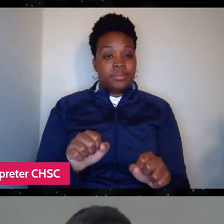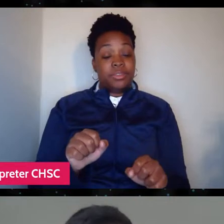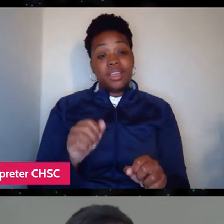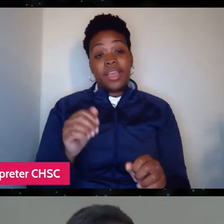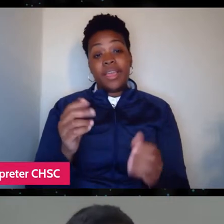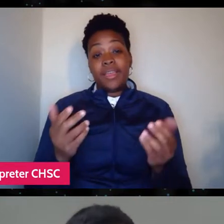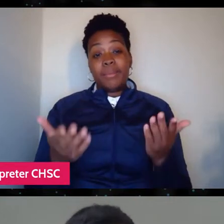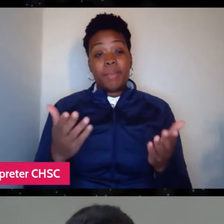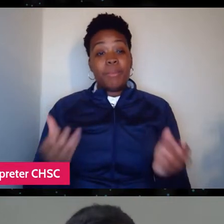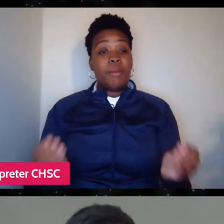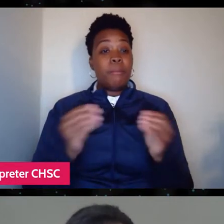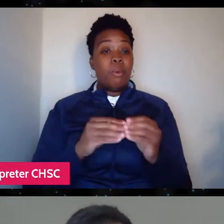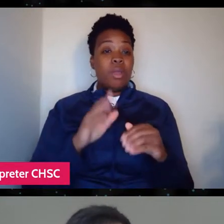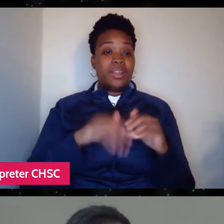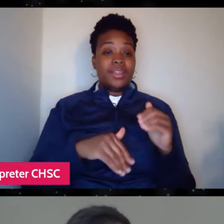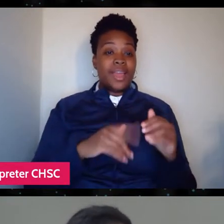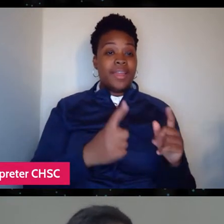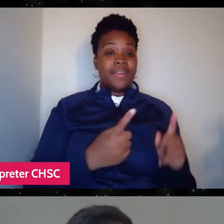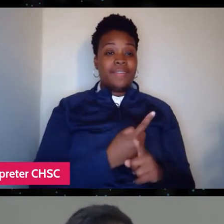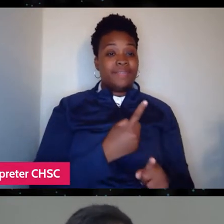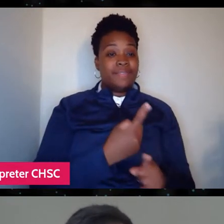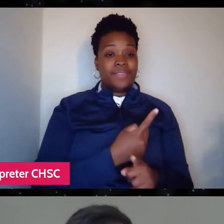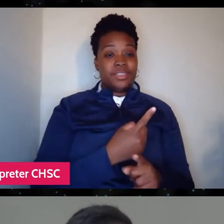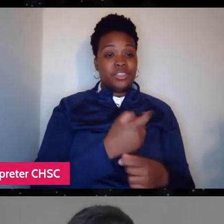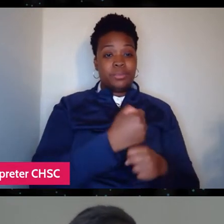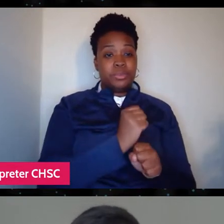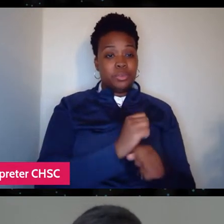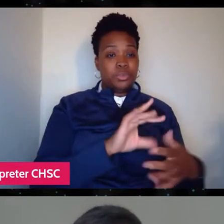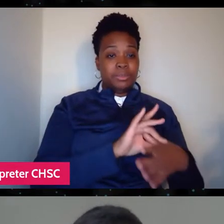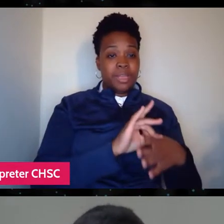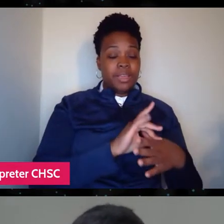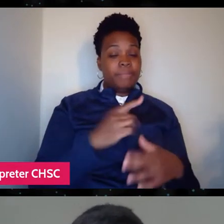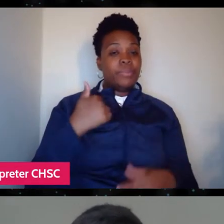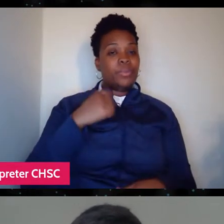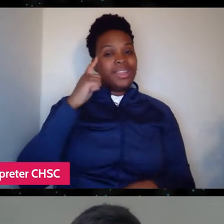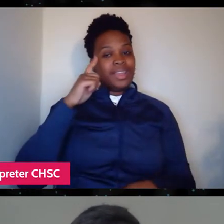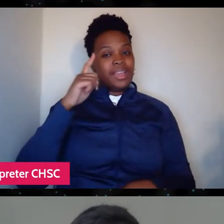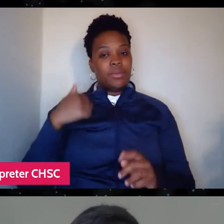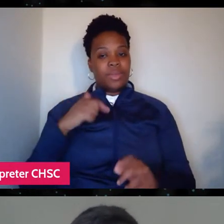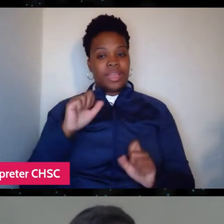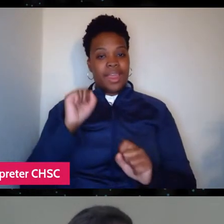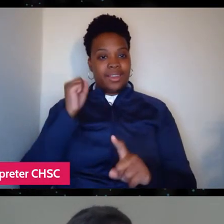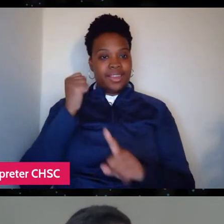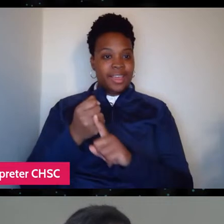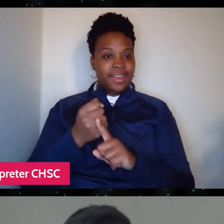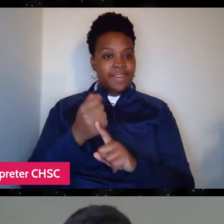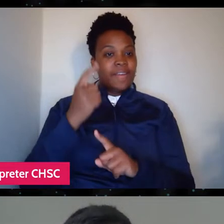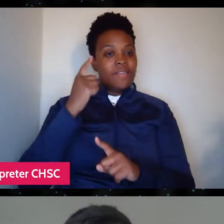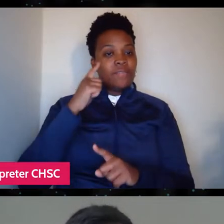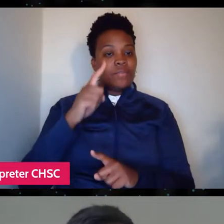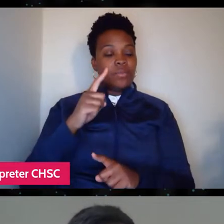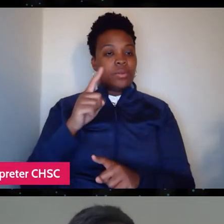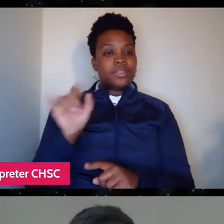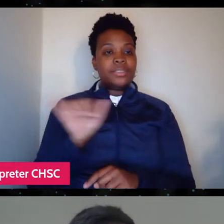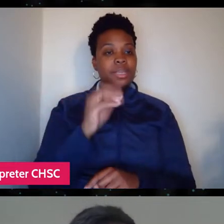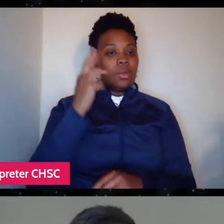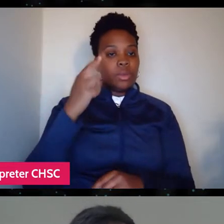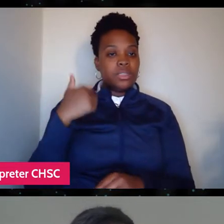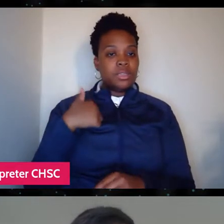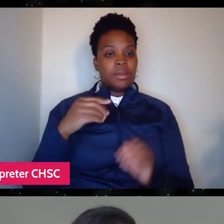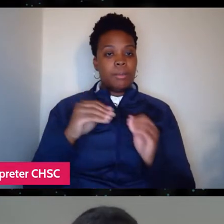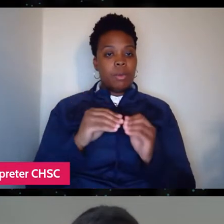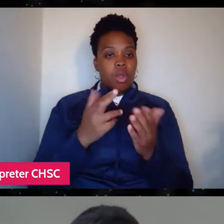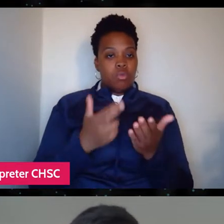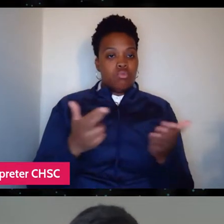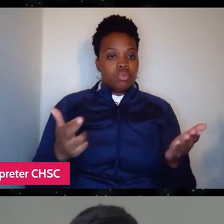more affordable than conventionally produced meat. And we think we can get there for the same reason we think we can be more resource efficient in terms of